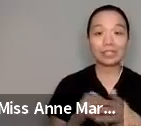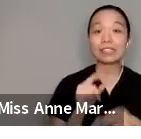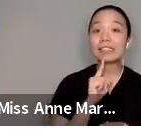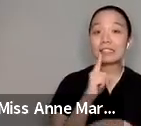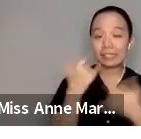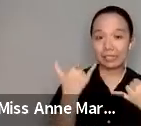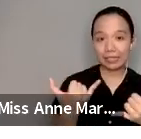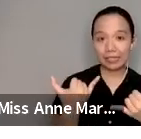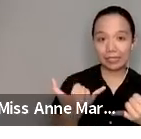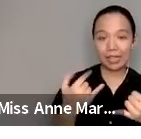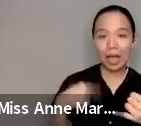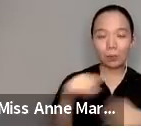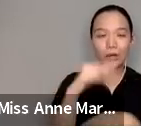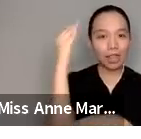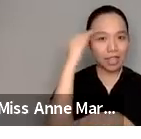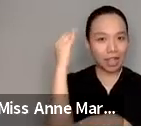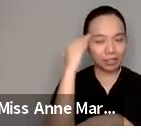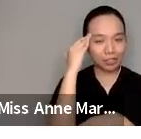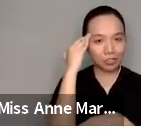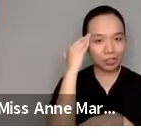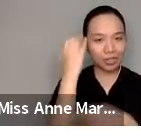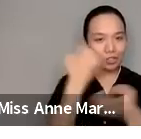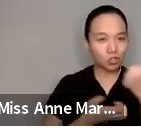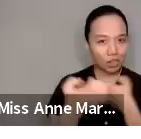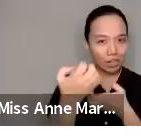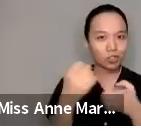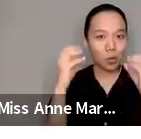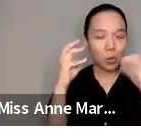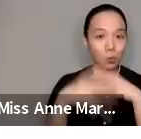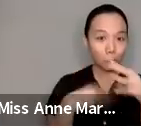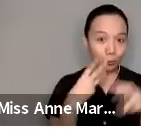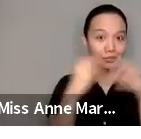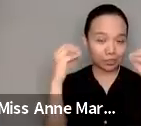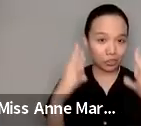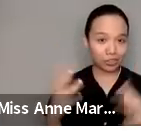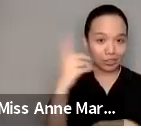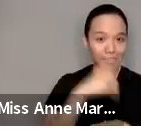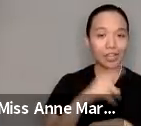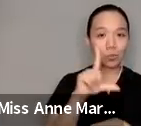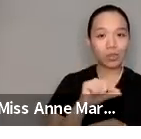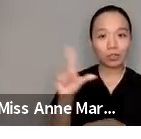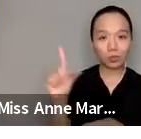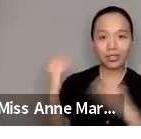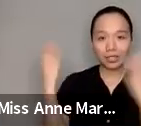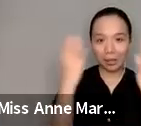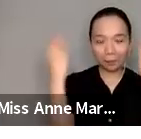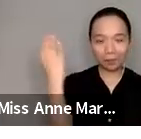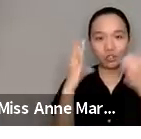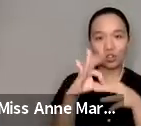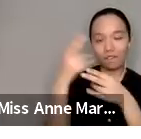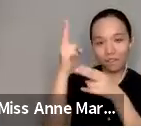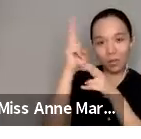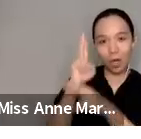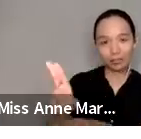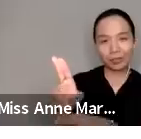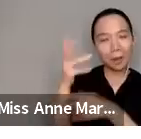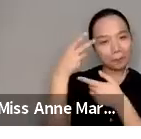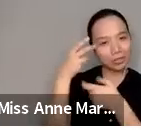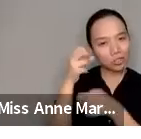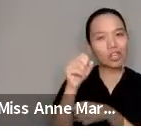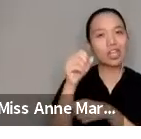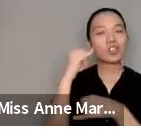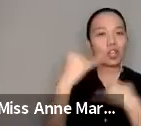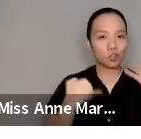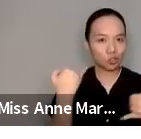this light that our Knowledge Exchange Series, World Teachers Day 2020, a celebration of the honor, prestige, and joys